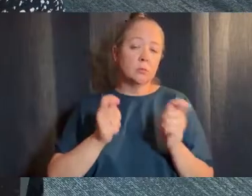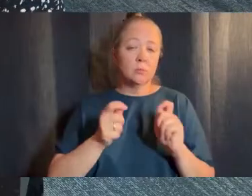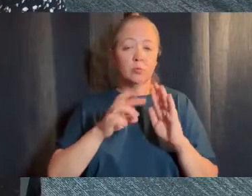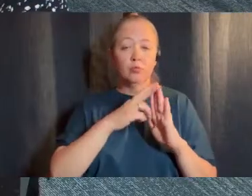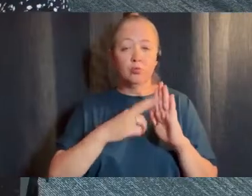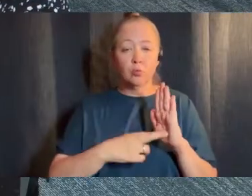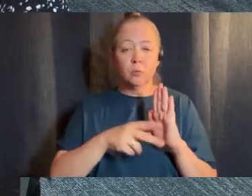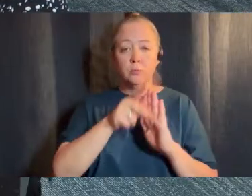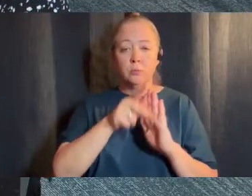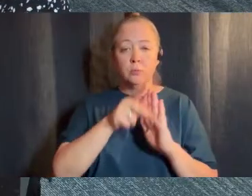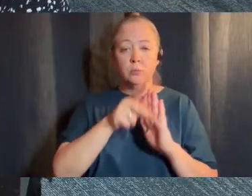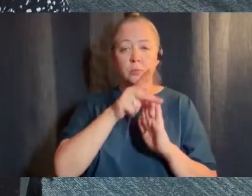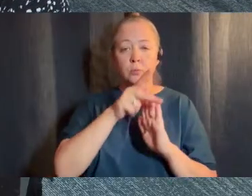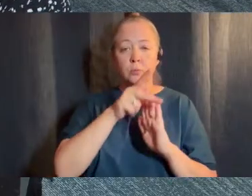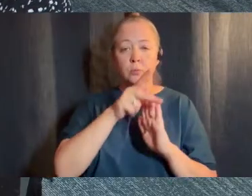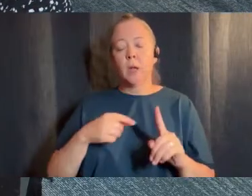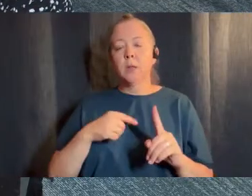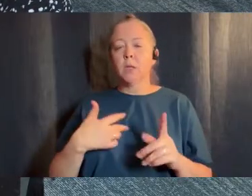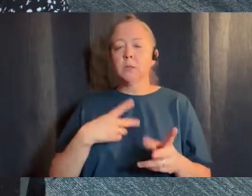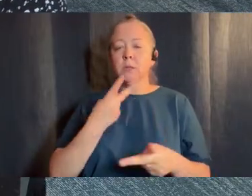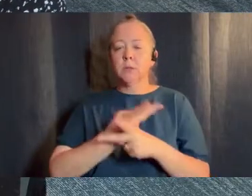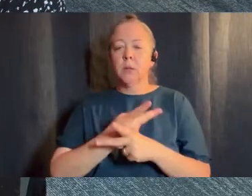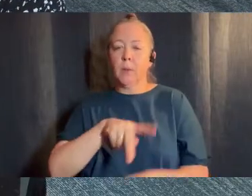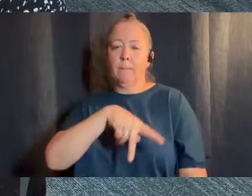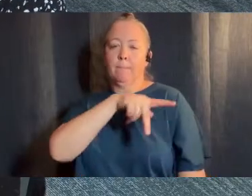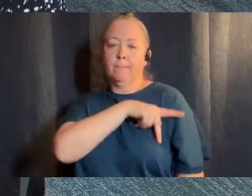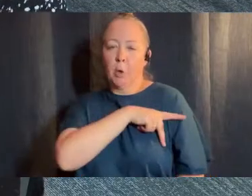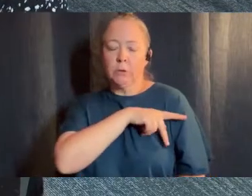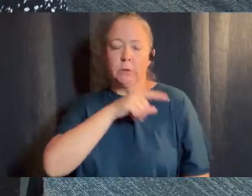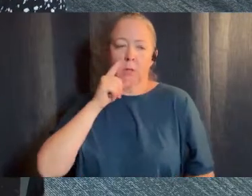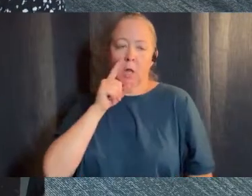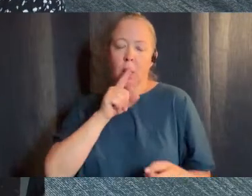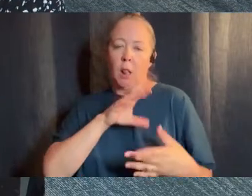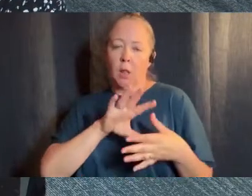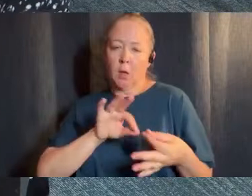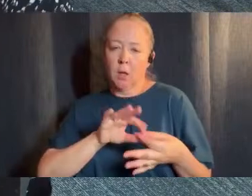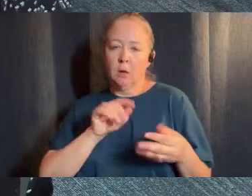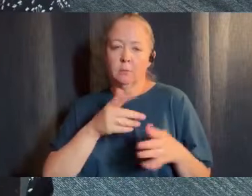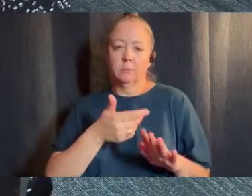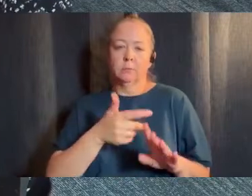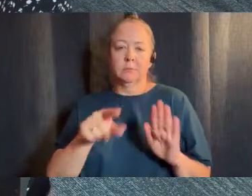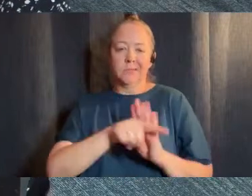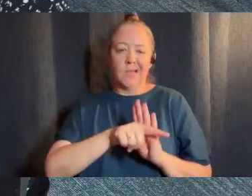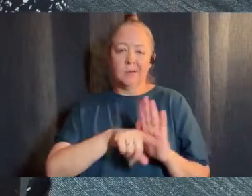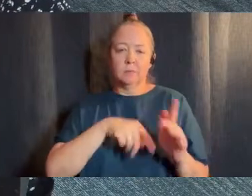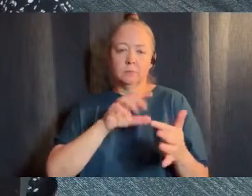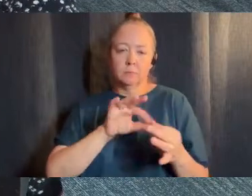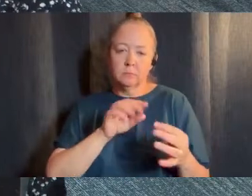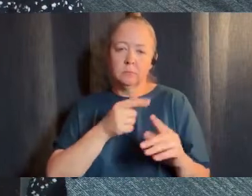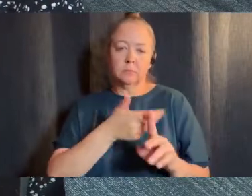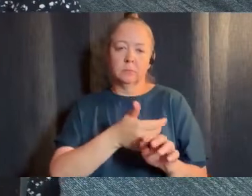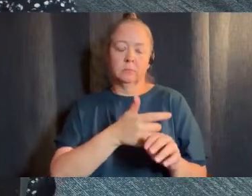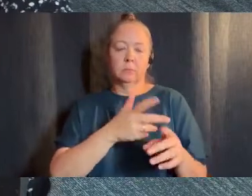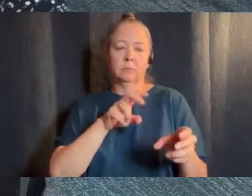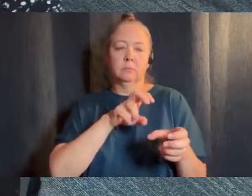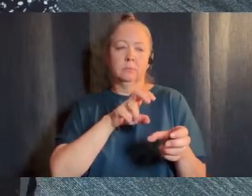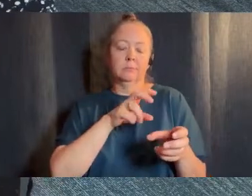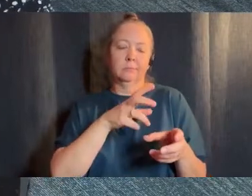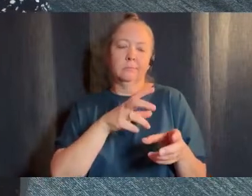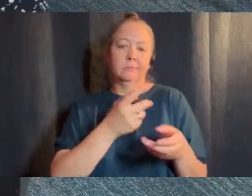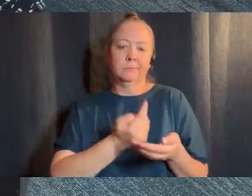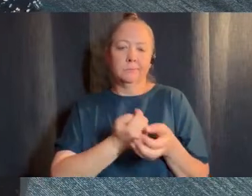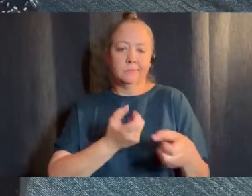let's keep the personal and vicious attacks out of it. And let's all try to, I think as Chief Morris